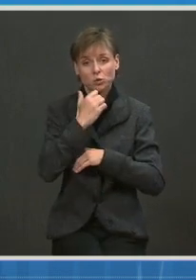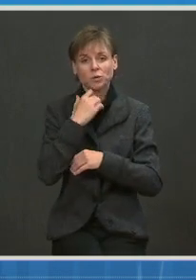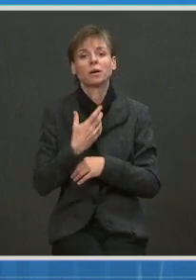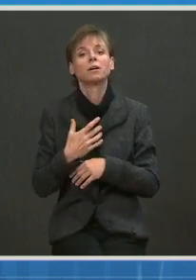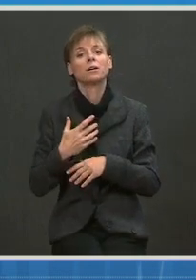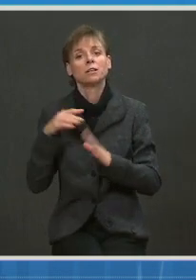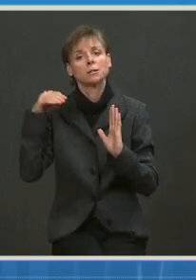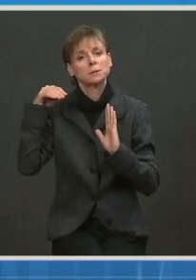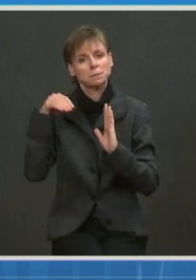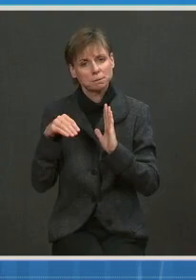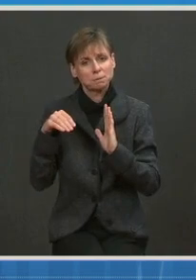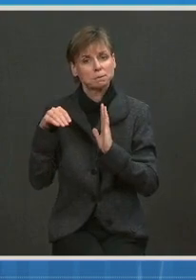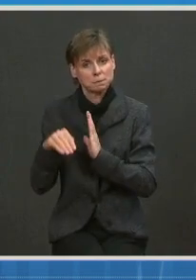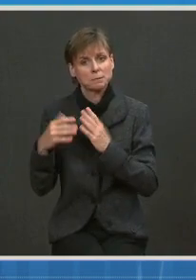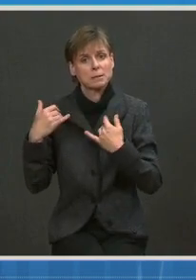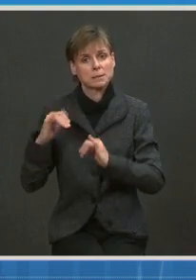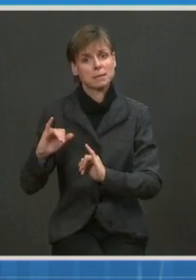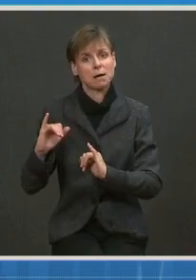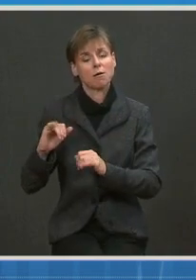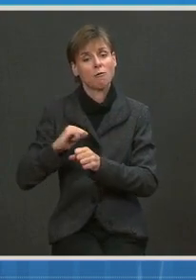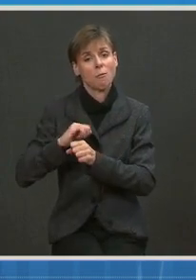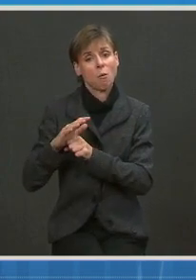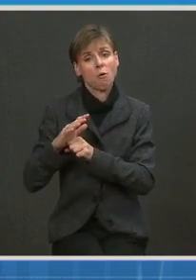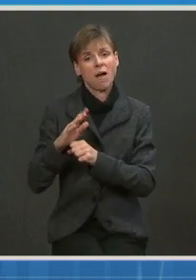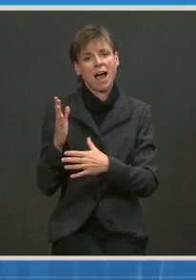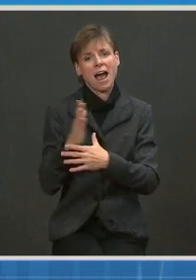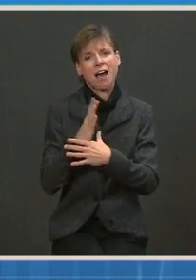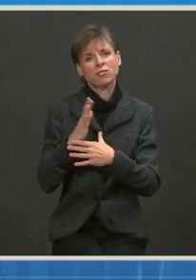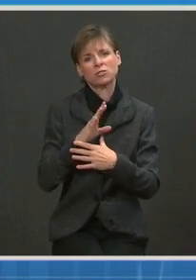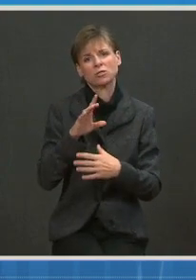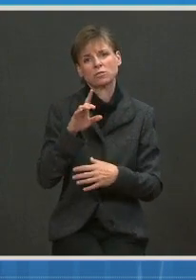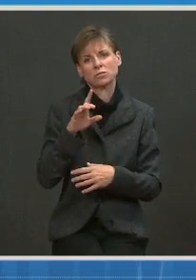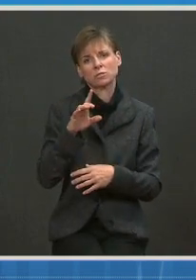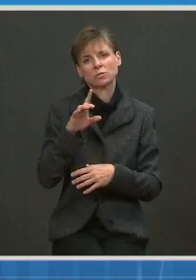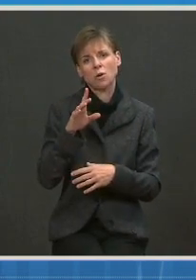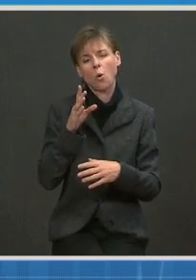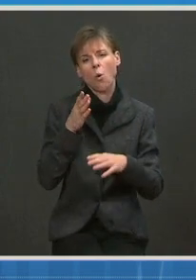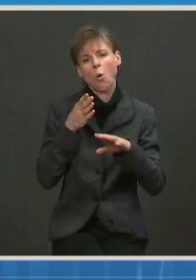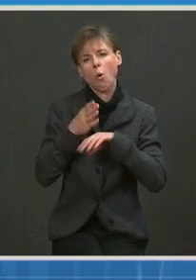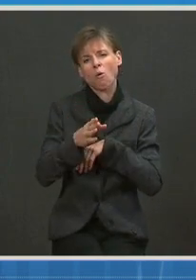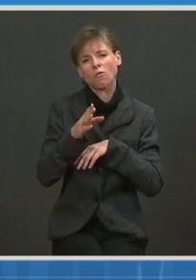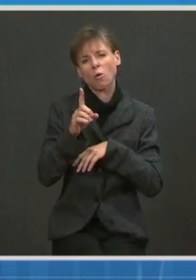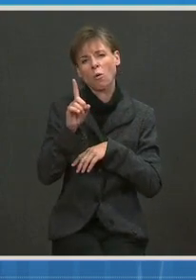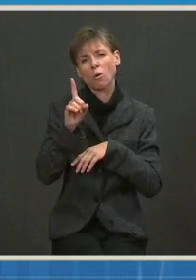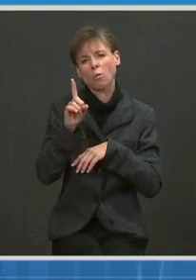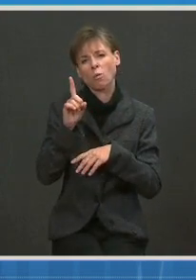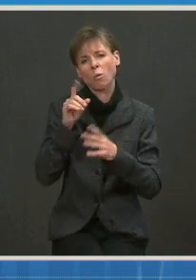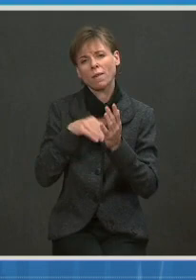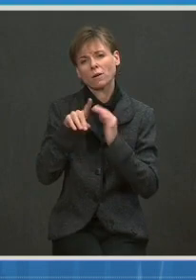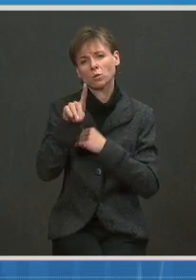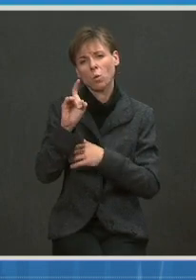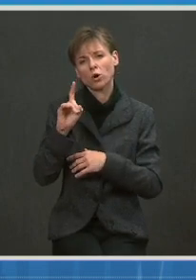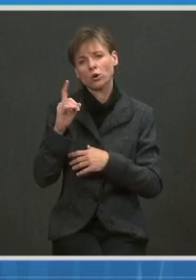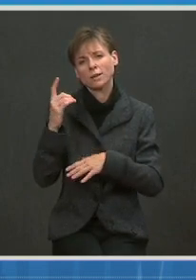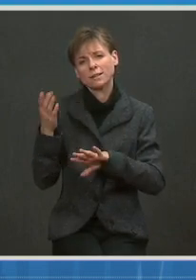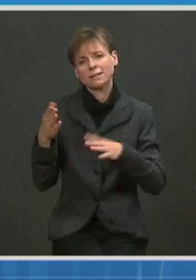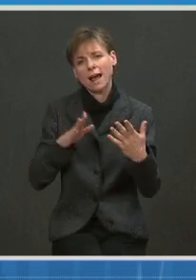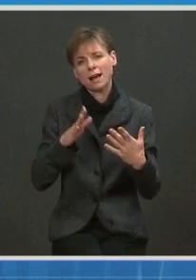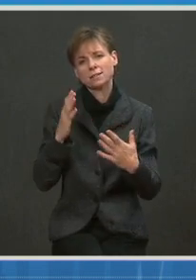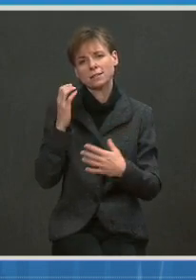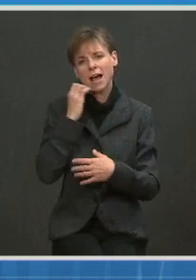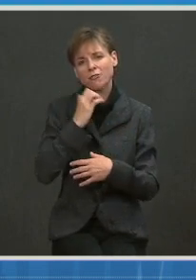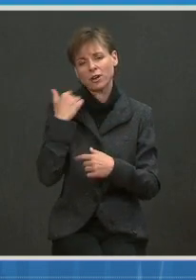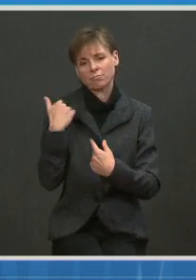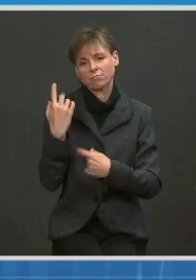from COVID-19, averaging slightly more than 1,100 deaths per day over the last 7 days. Today, I